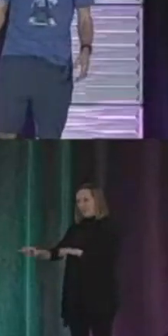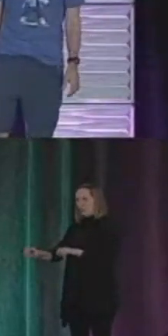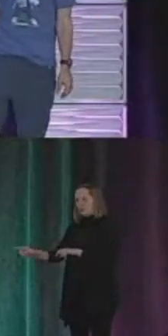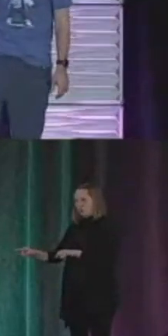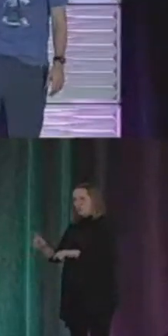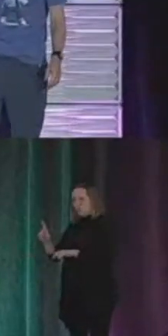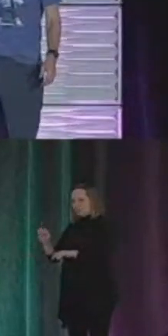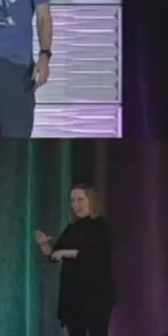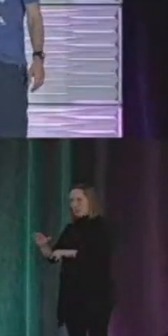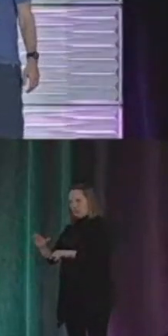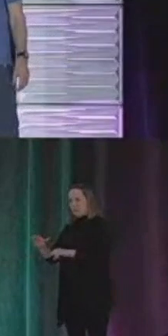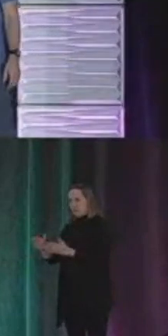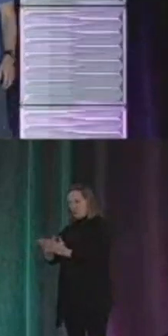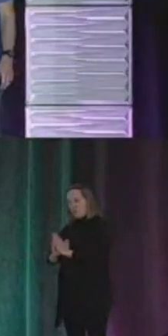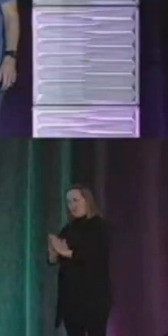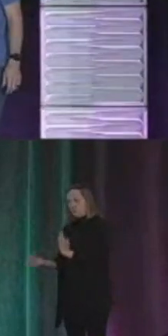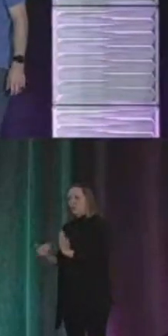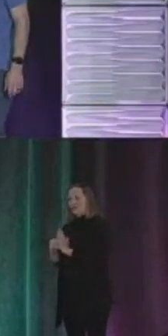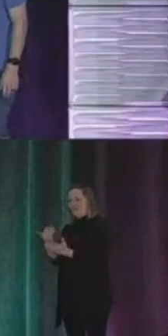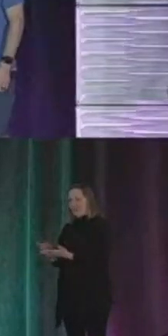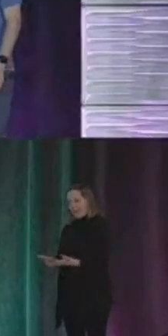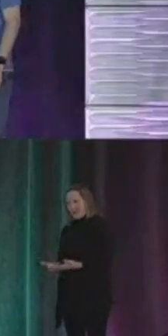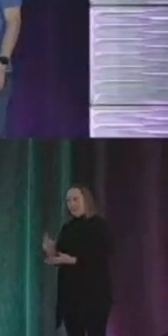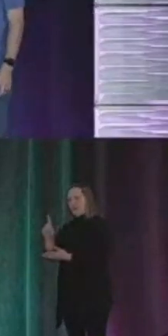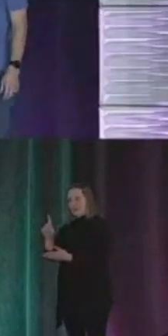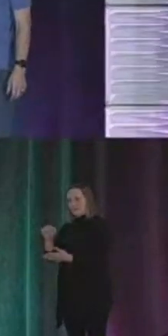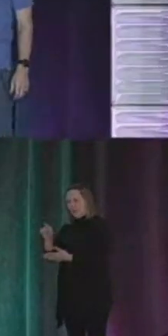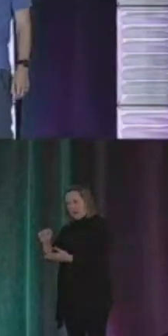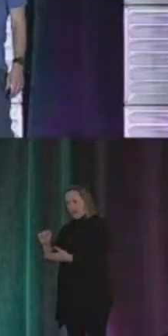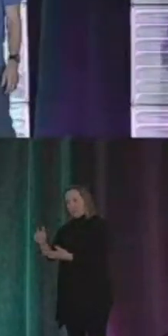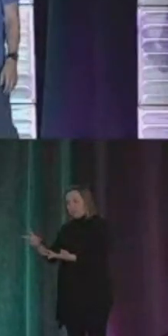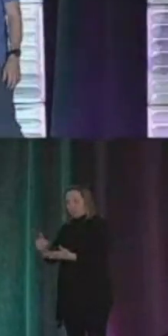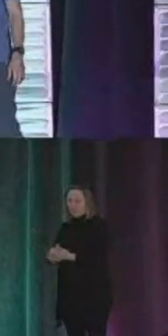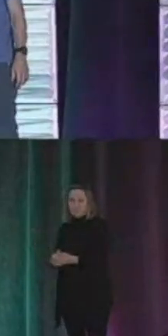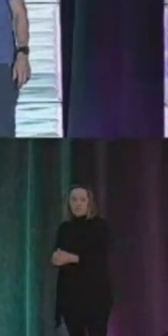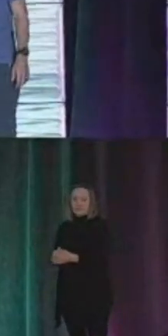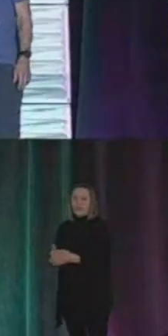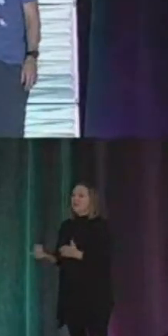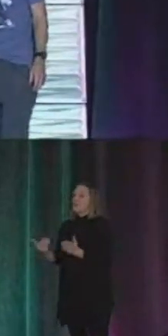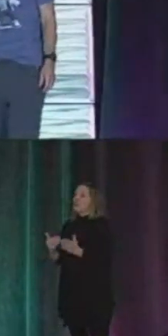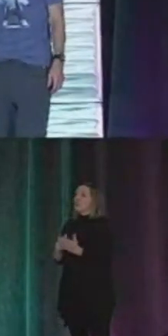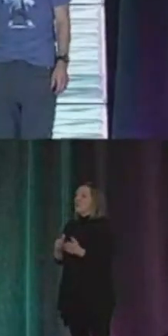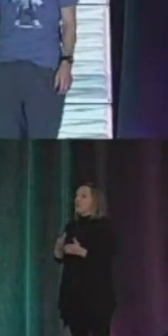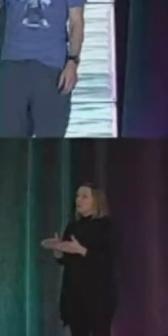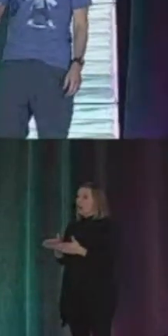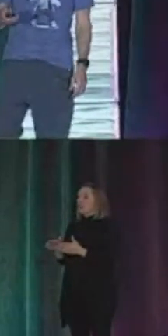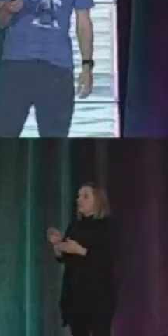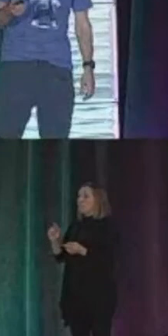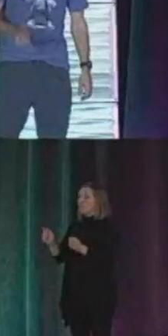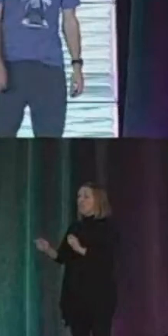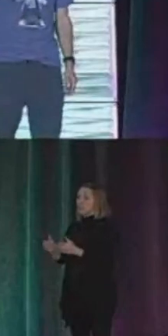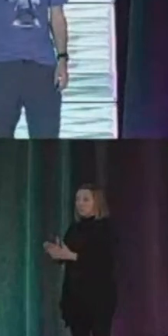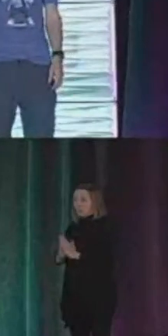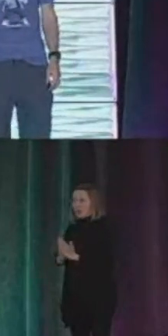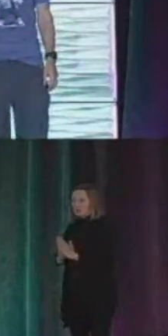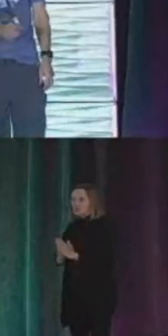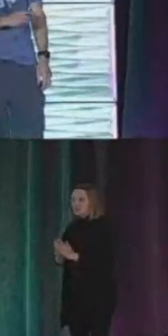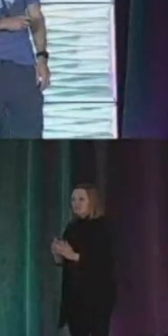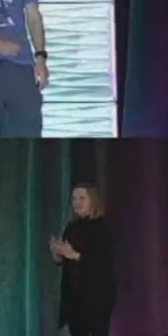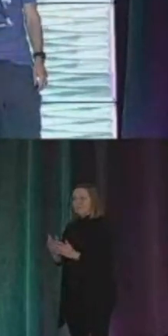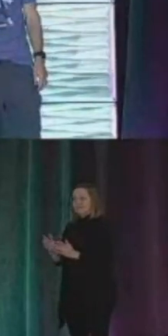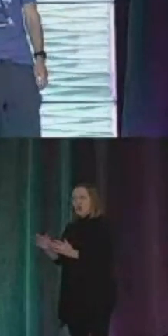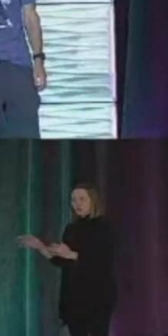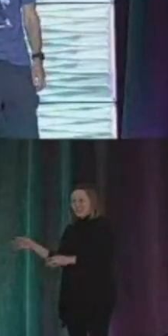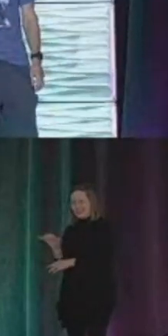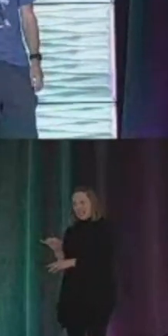a document request. We're revalidating the data. And then the redirect mutation request actually looks exactly the